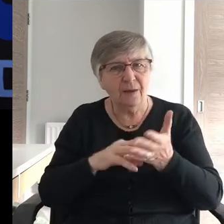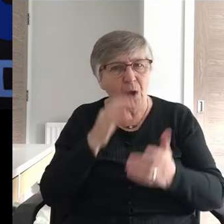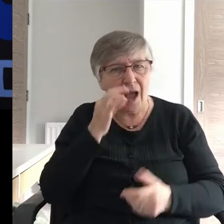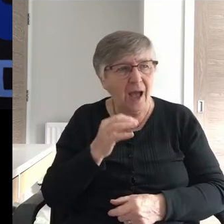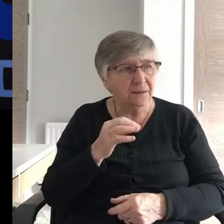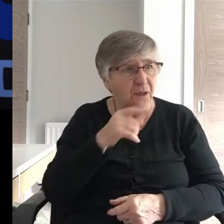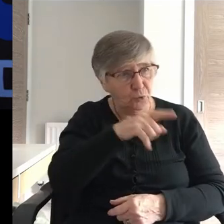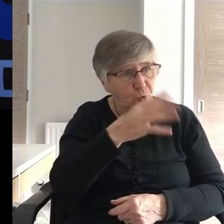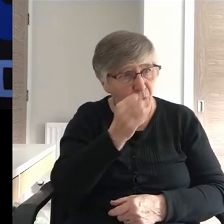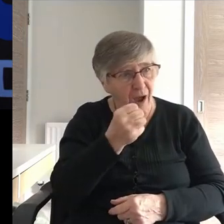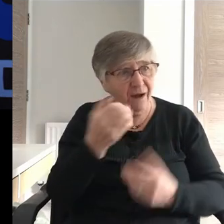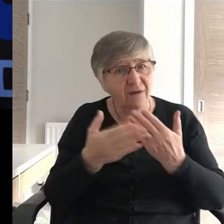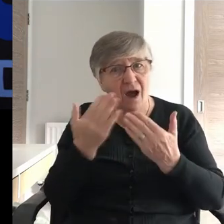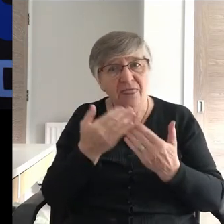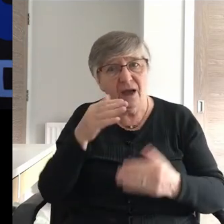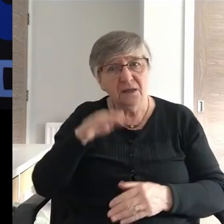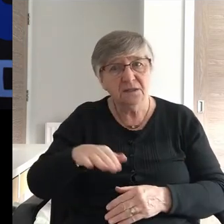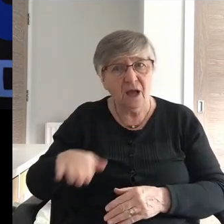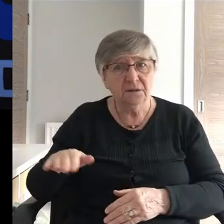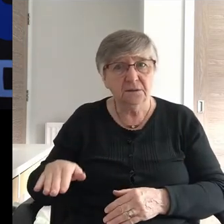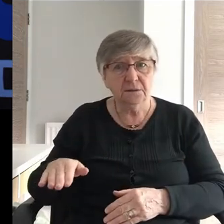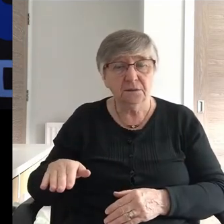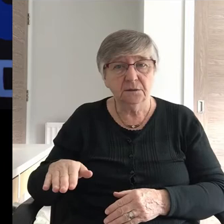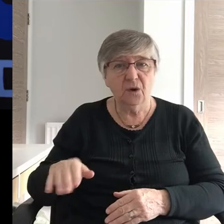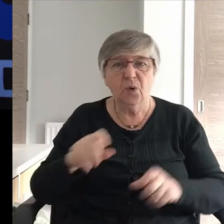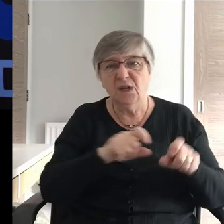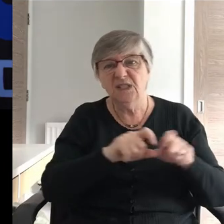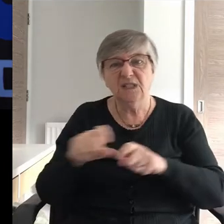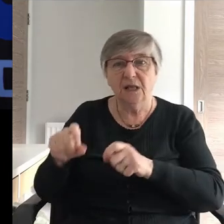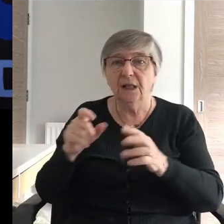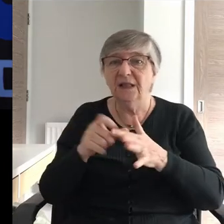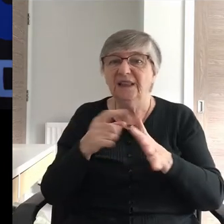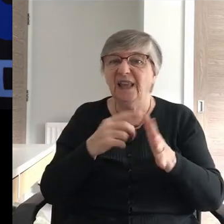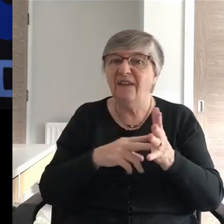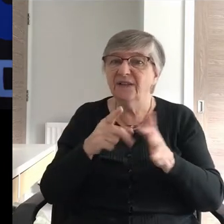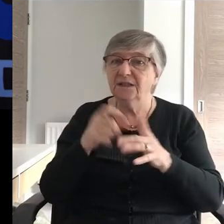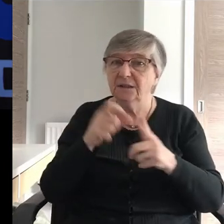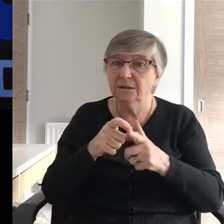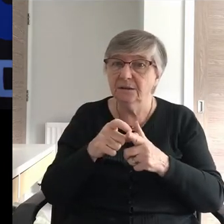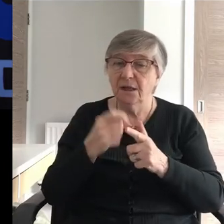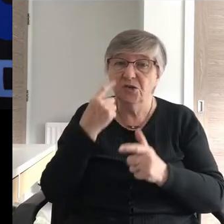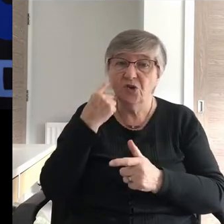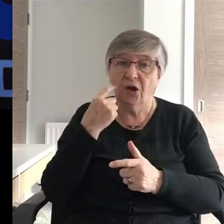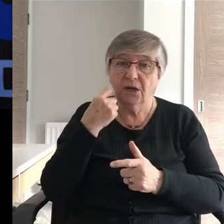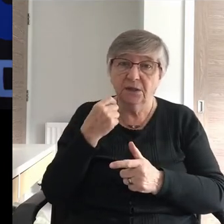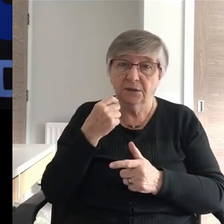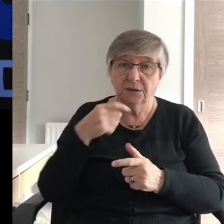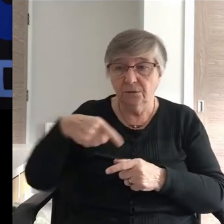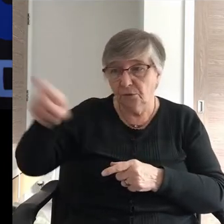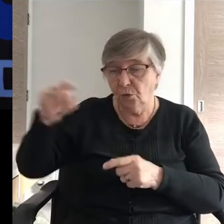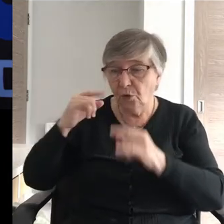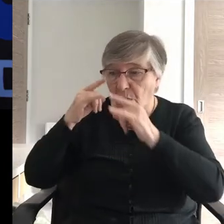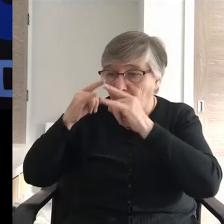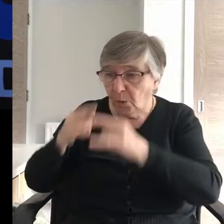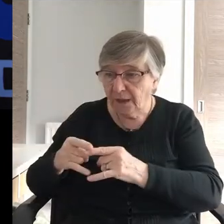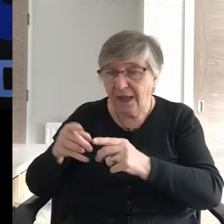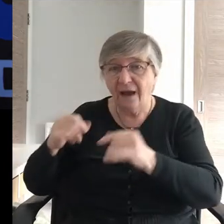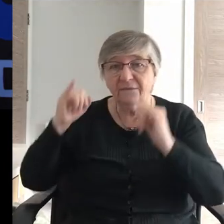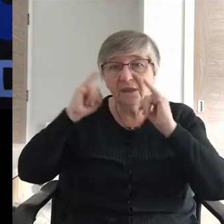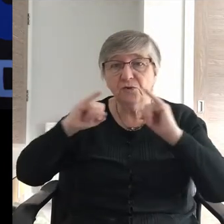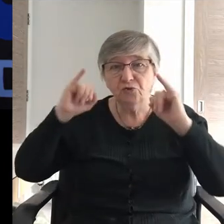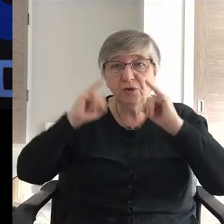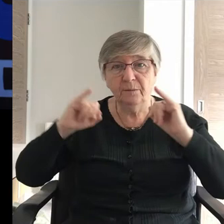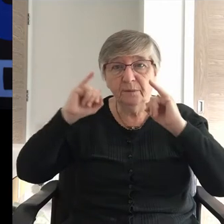children you have?" There was still David, the youngest, tending the sheep, doing his job for the